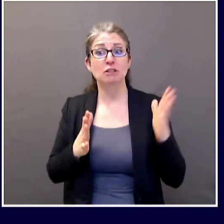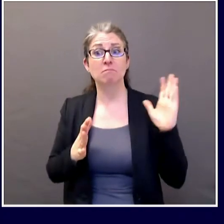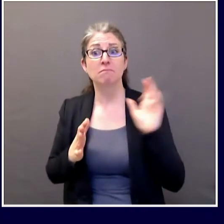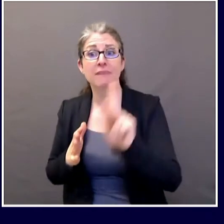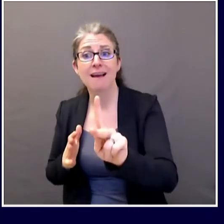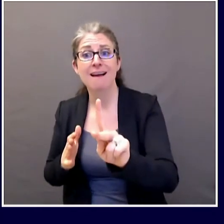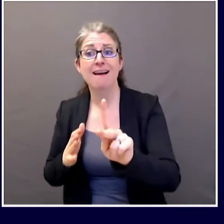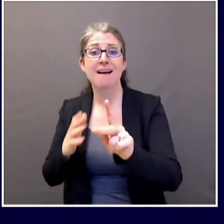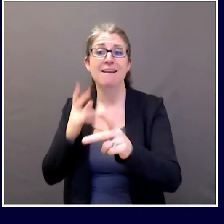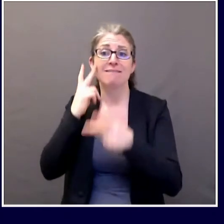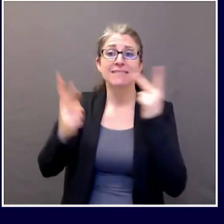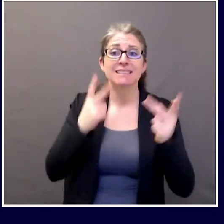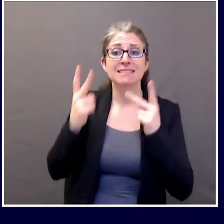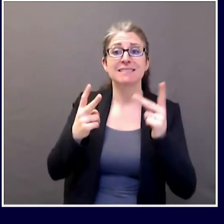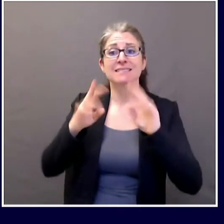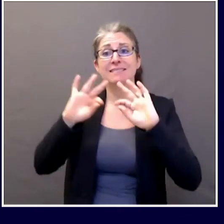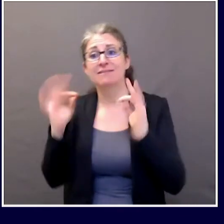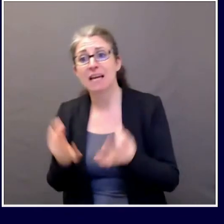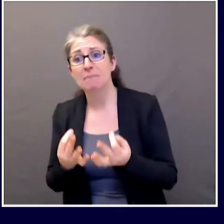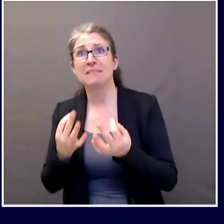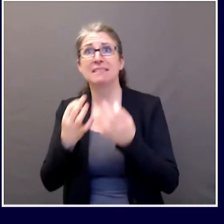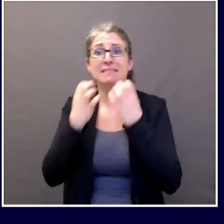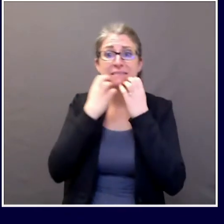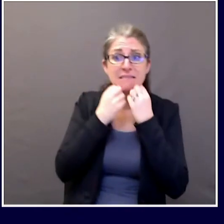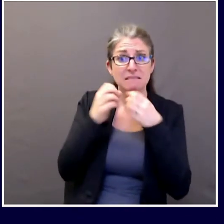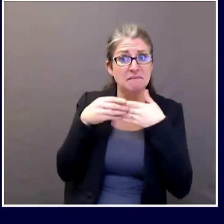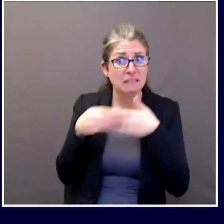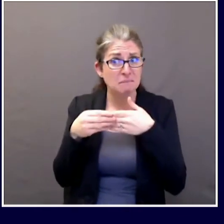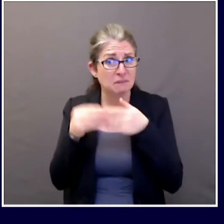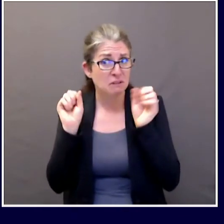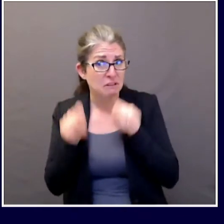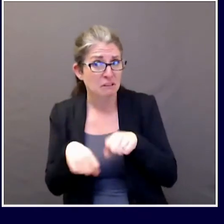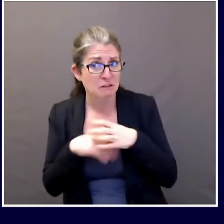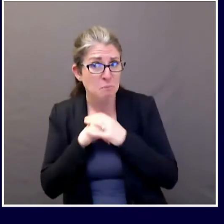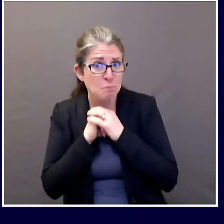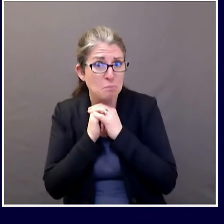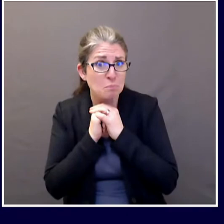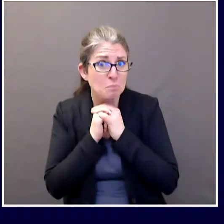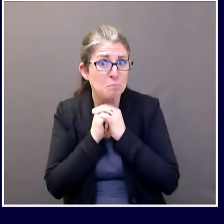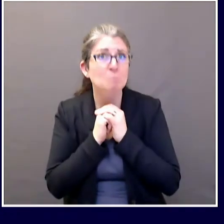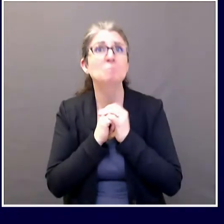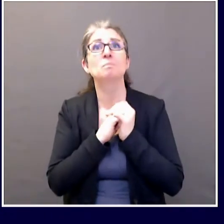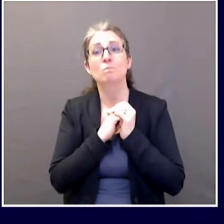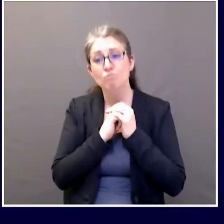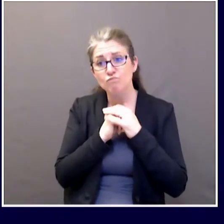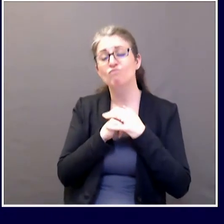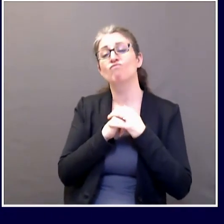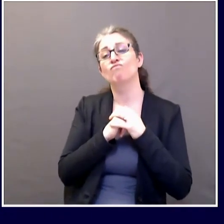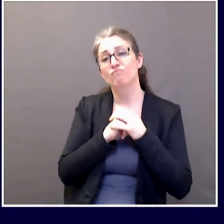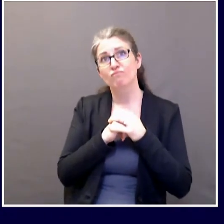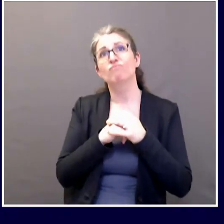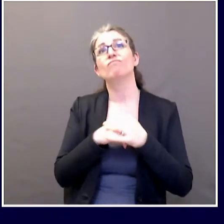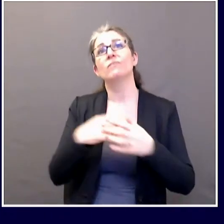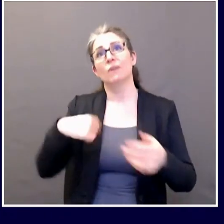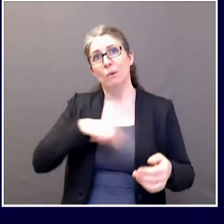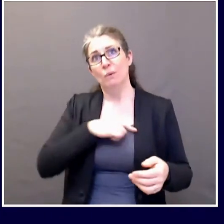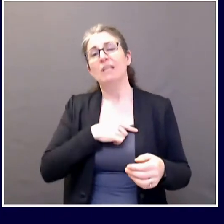been doing is working with one of our sister agencies to evaluate the data around the safety